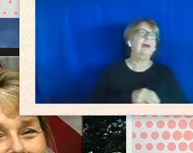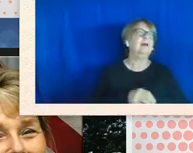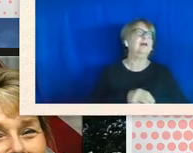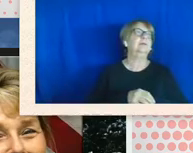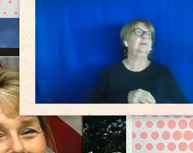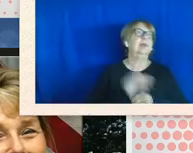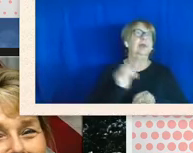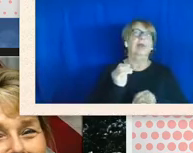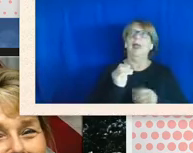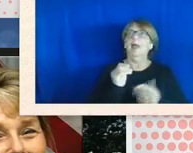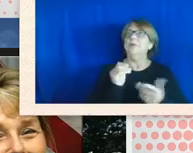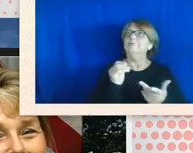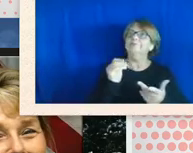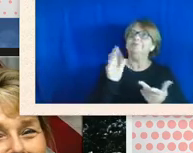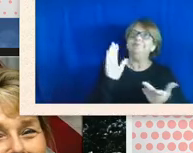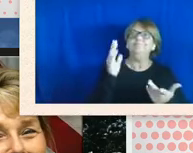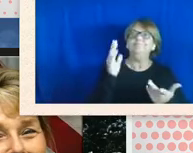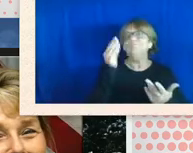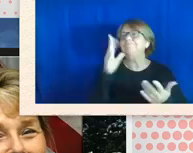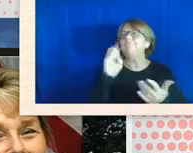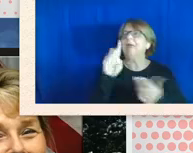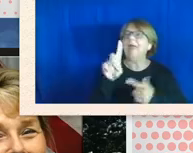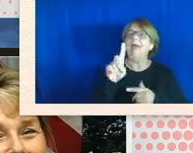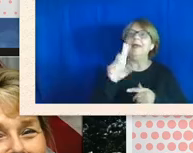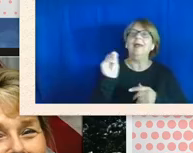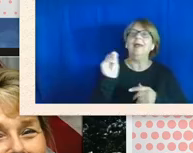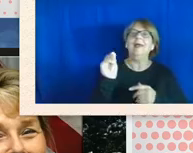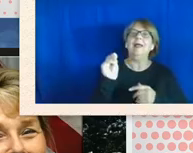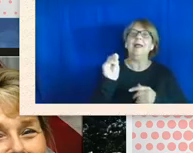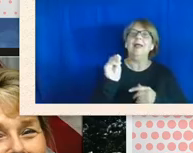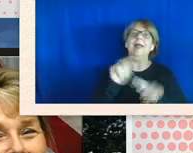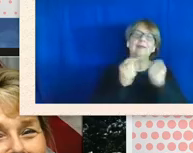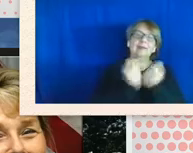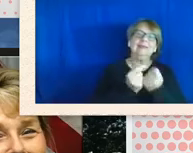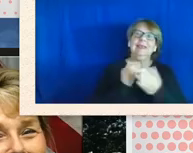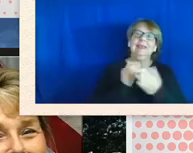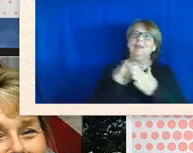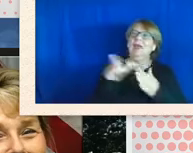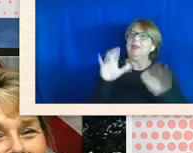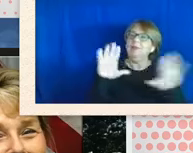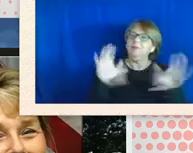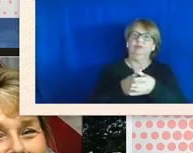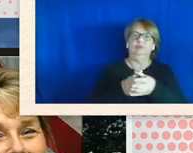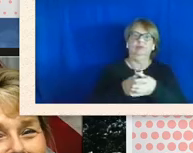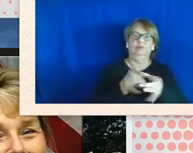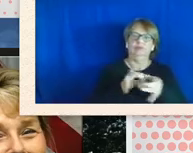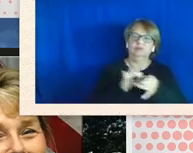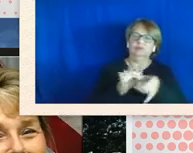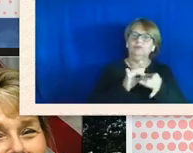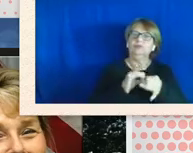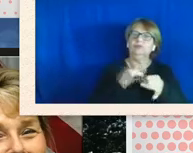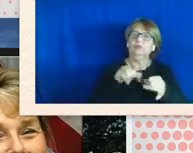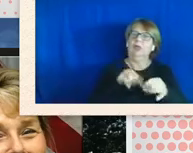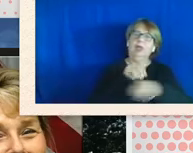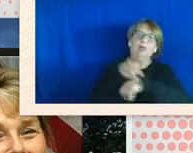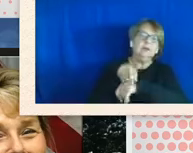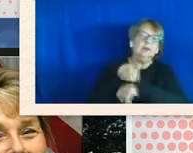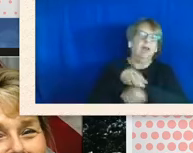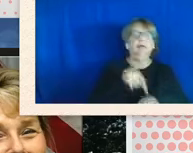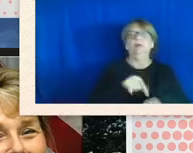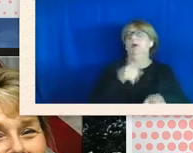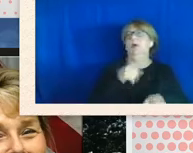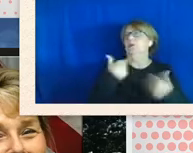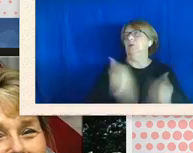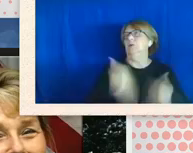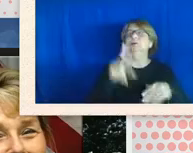Ed and the team that he's put together, these consultants, just done a phenomenal job on this.